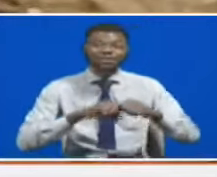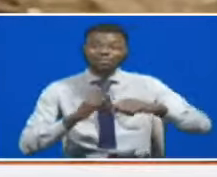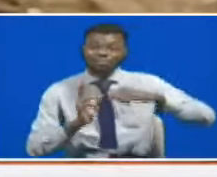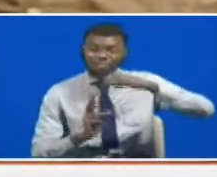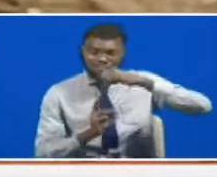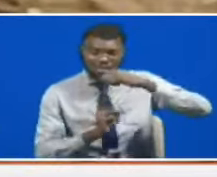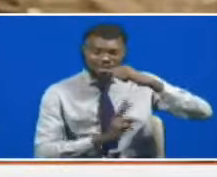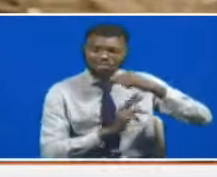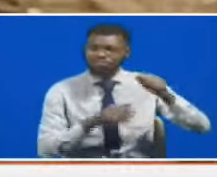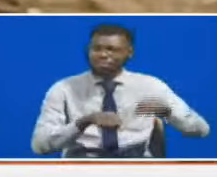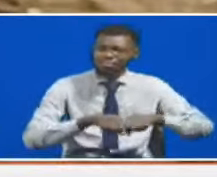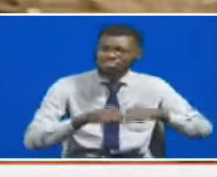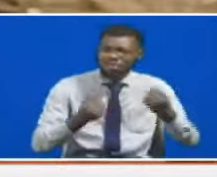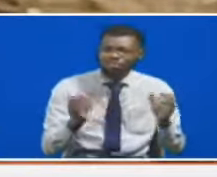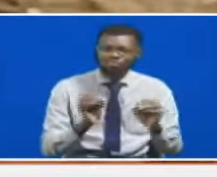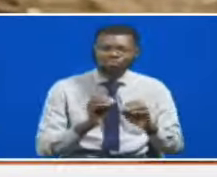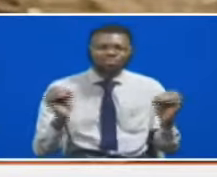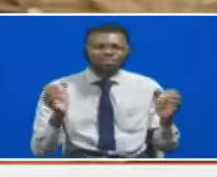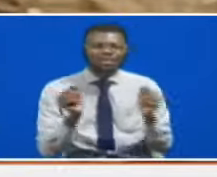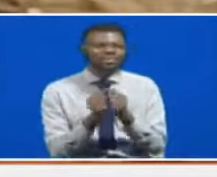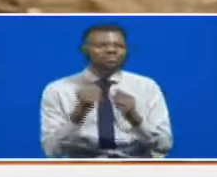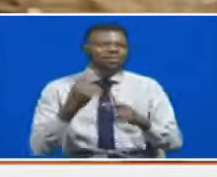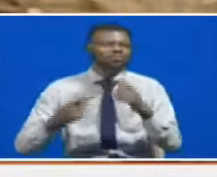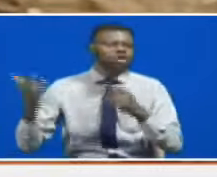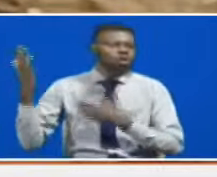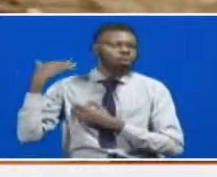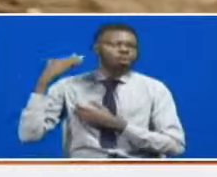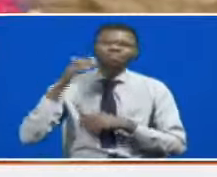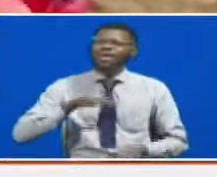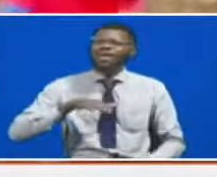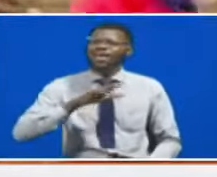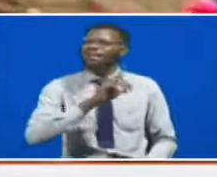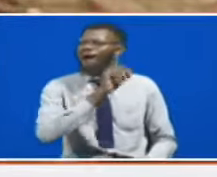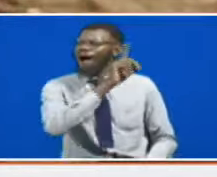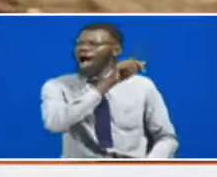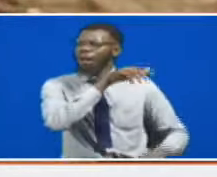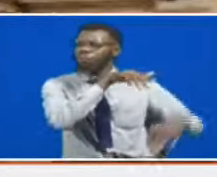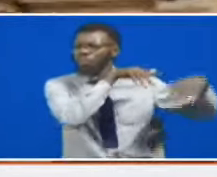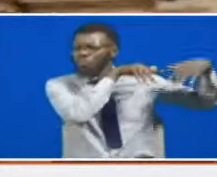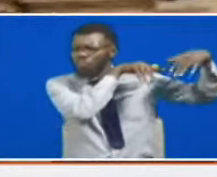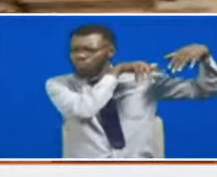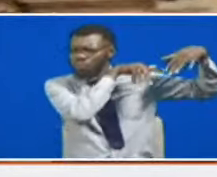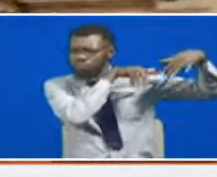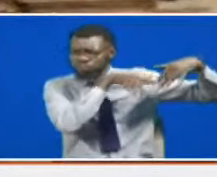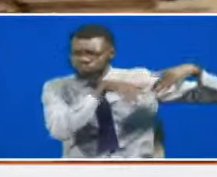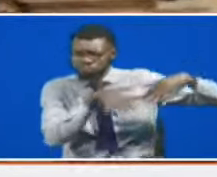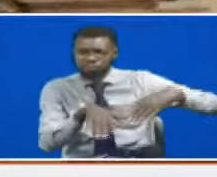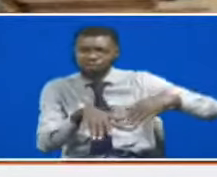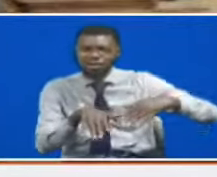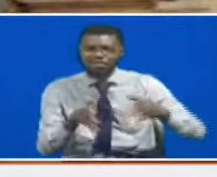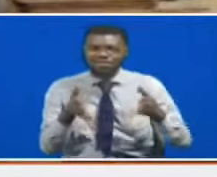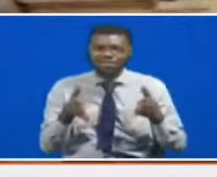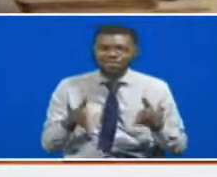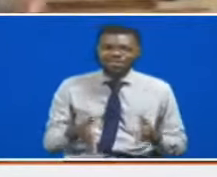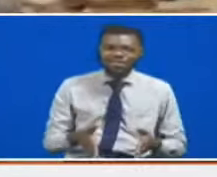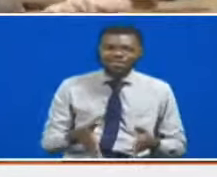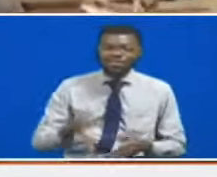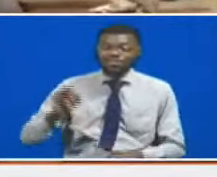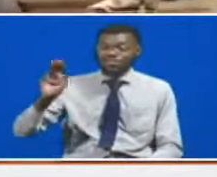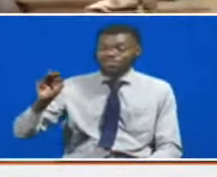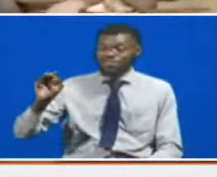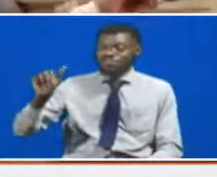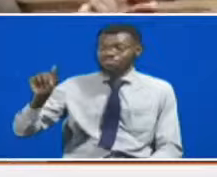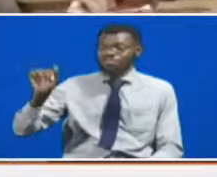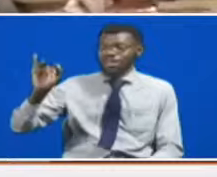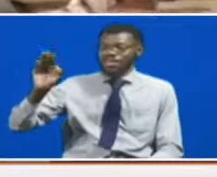years ago. Kwa sababu maji yote ya kutoka juu huko Geshiango huko juu yote inakujanga hapa. Wakati Maimai kumekuwa na msogomano wa magari